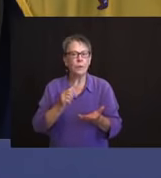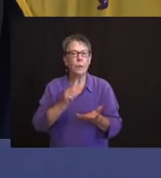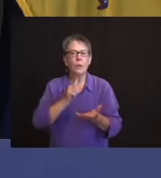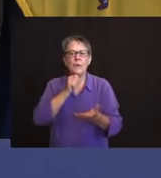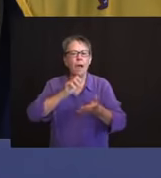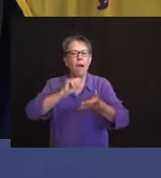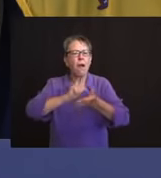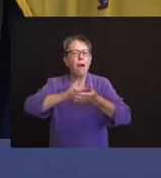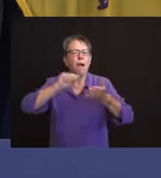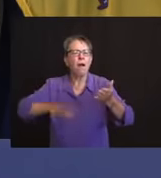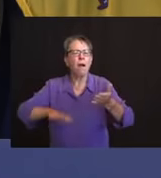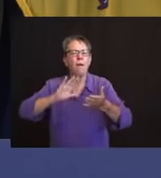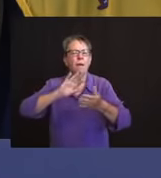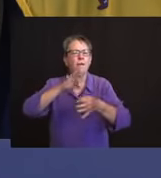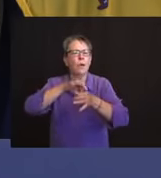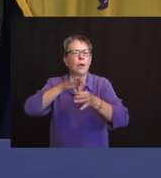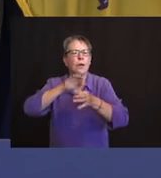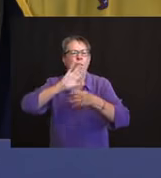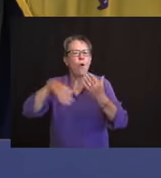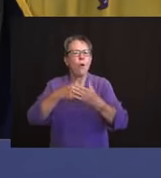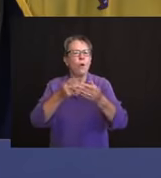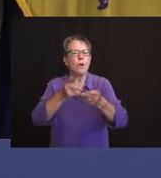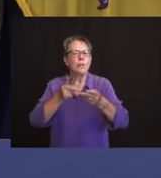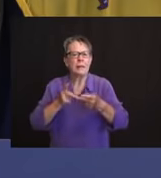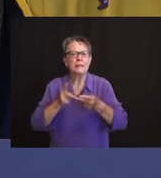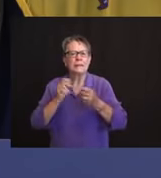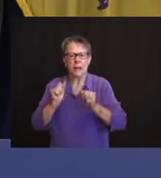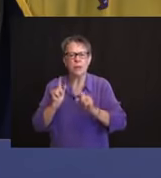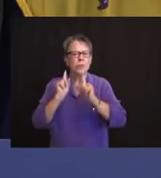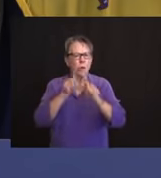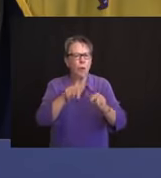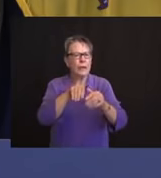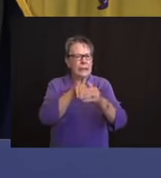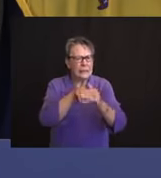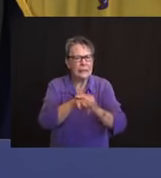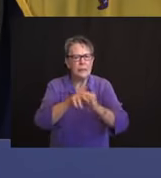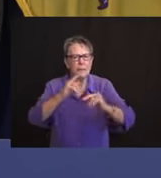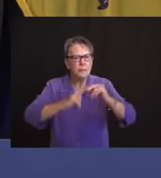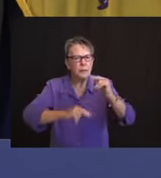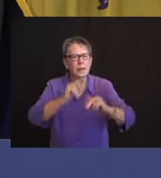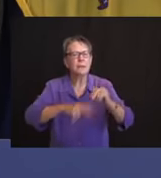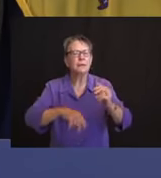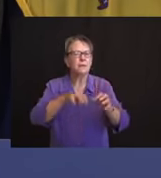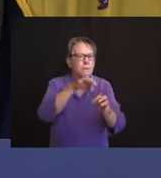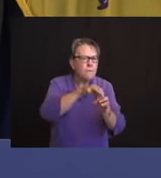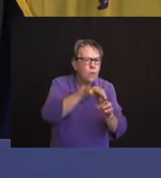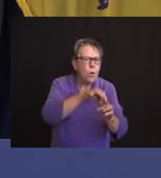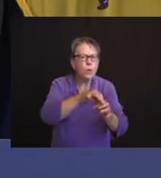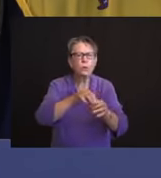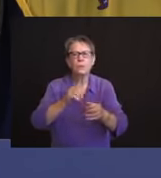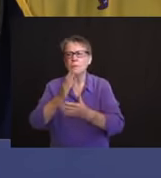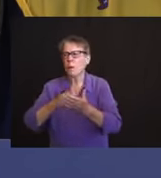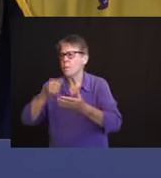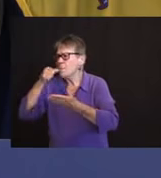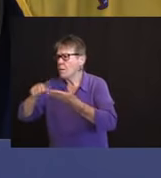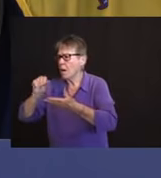I think the balance has been a good one. I don't have a specific answer on some of the cases, Mike, that you're talking